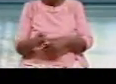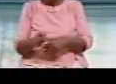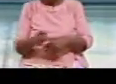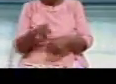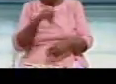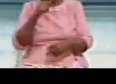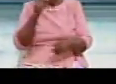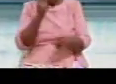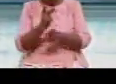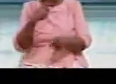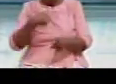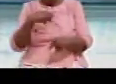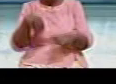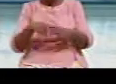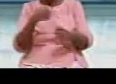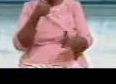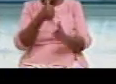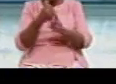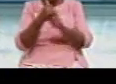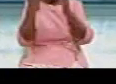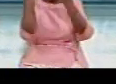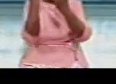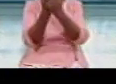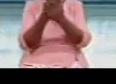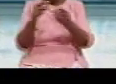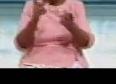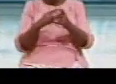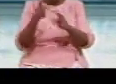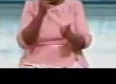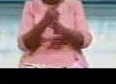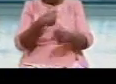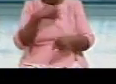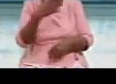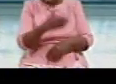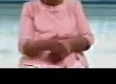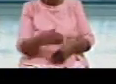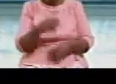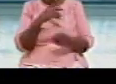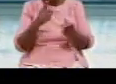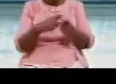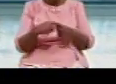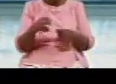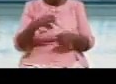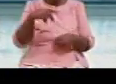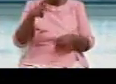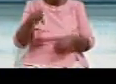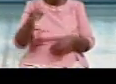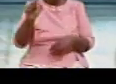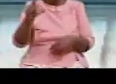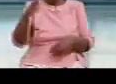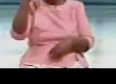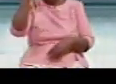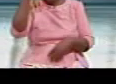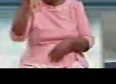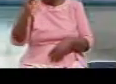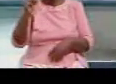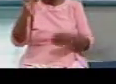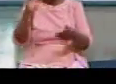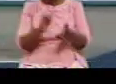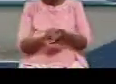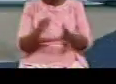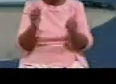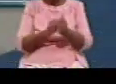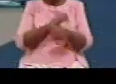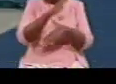me down there, hold me down there, keep me down there. Paul the apostle recognized that with all